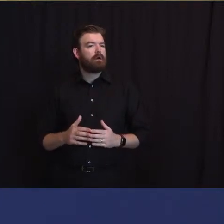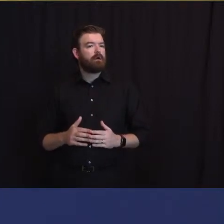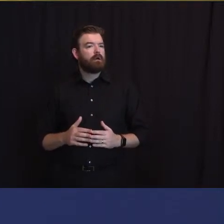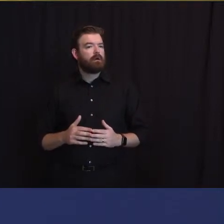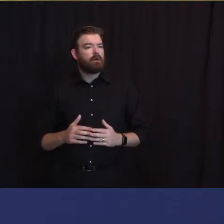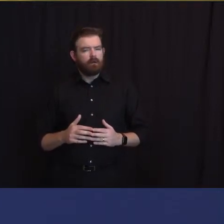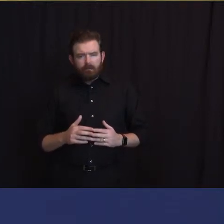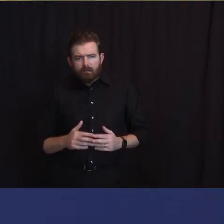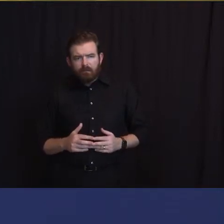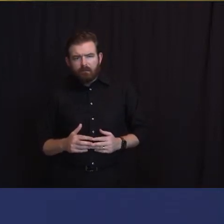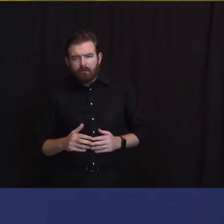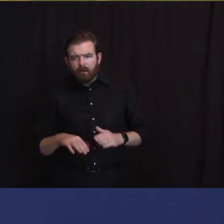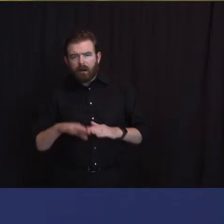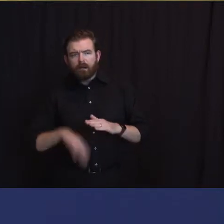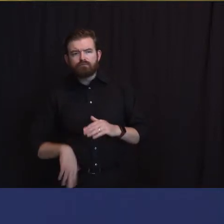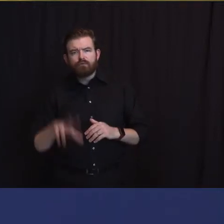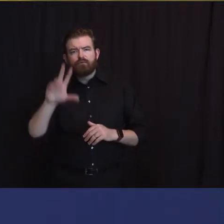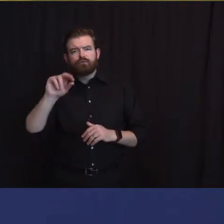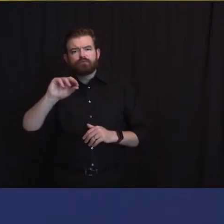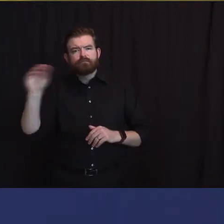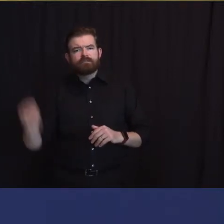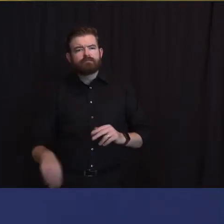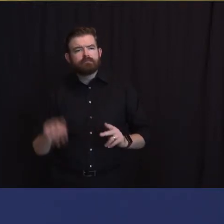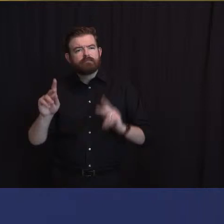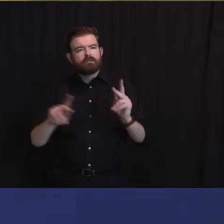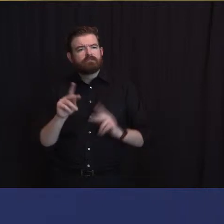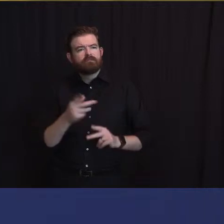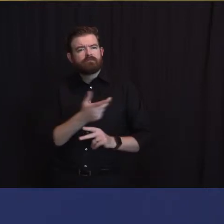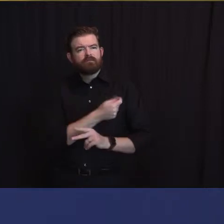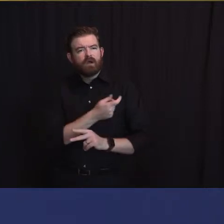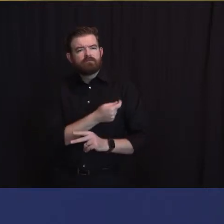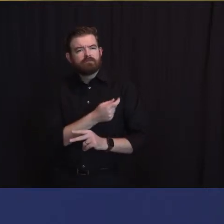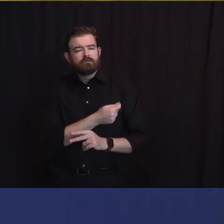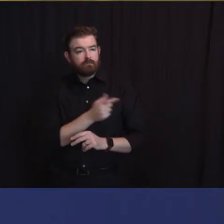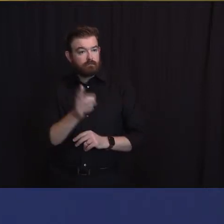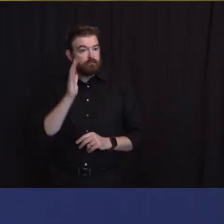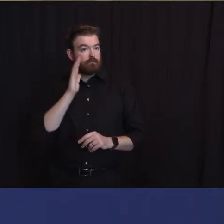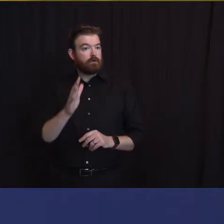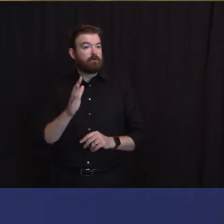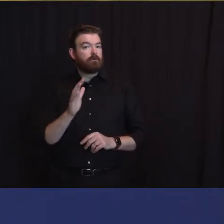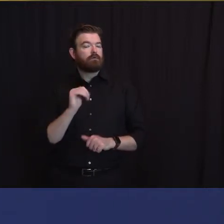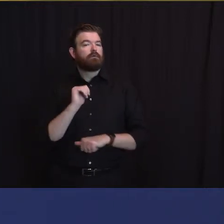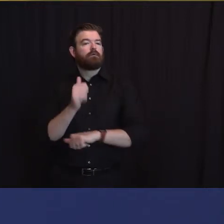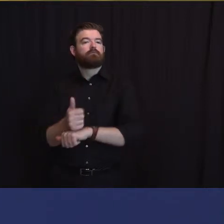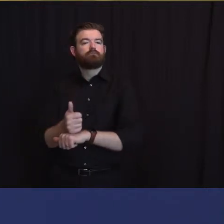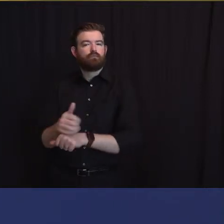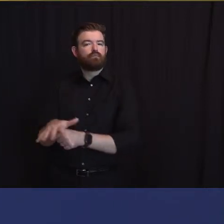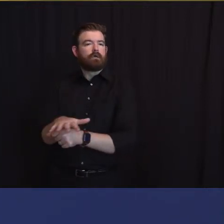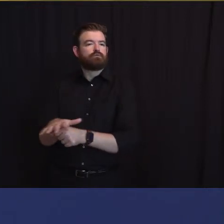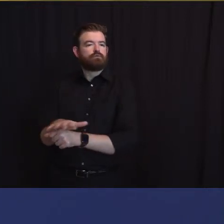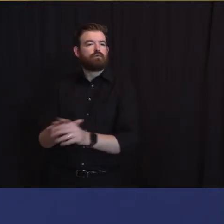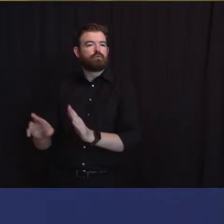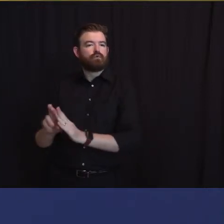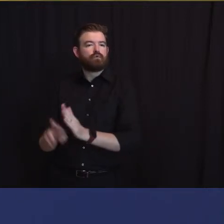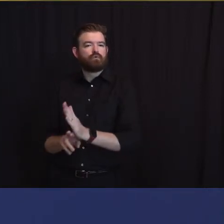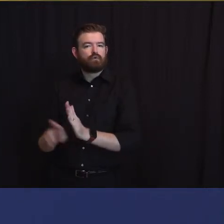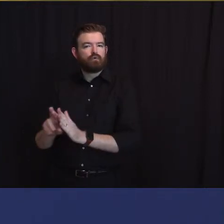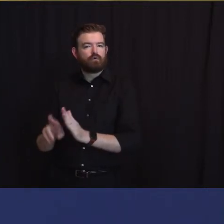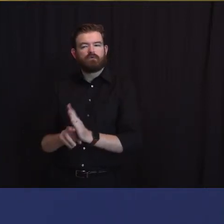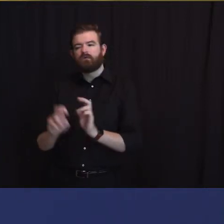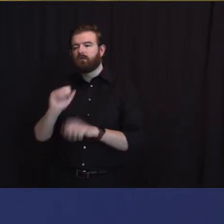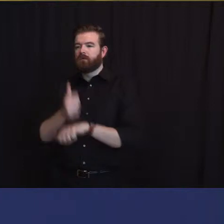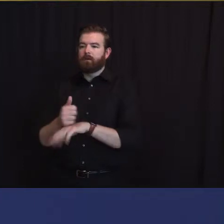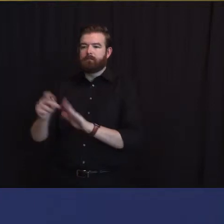regional restrictions to prevent that? Also, are you still confident you will reach your goal of 4.7 million vaccinated adults on